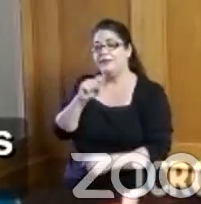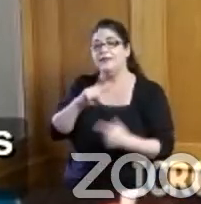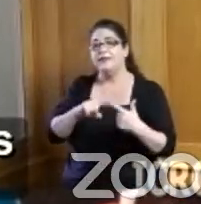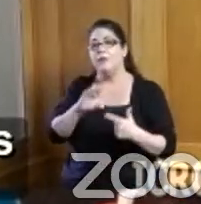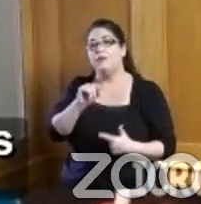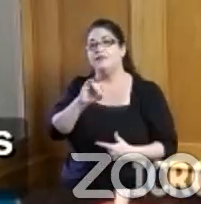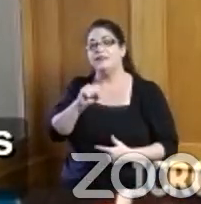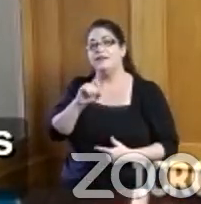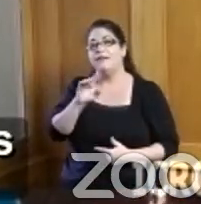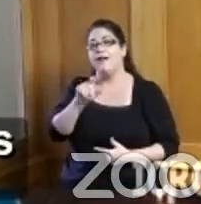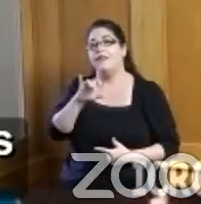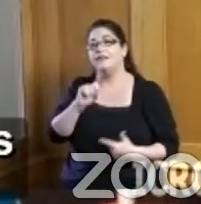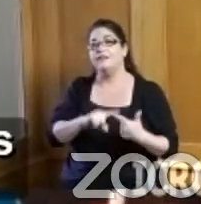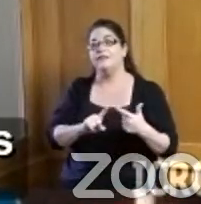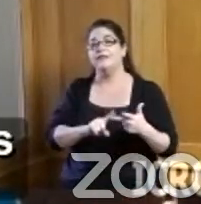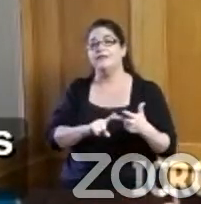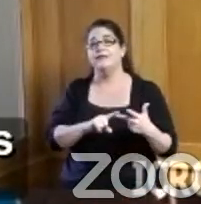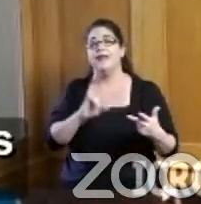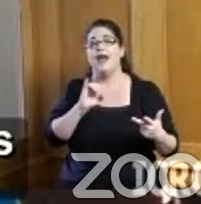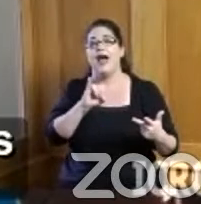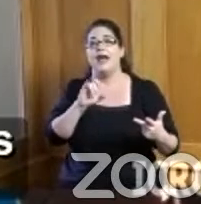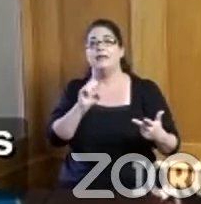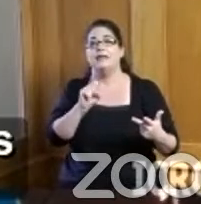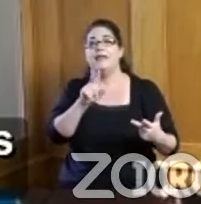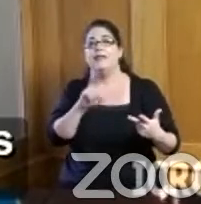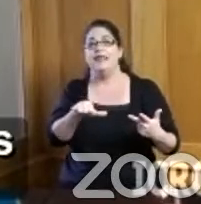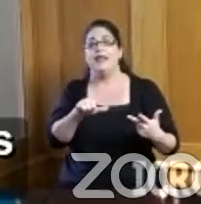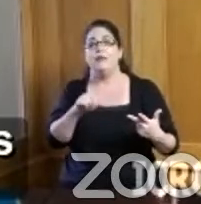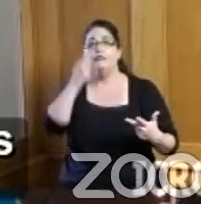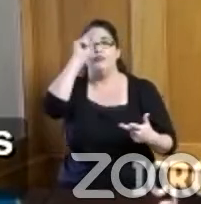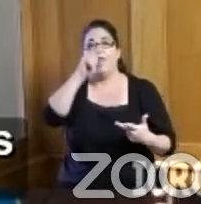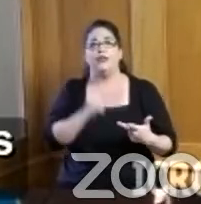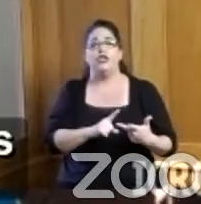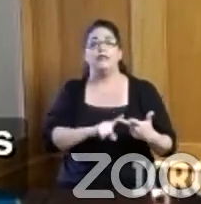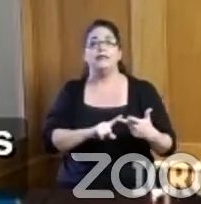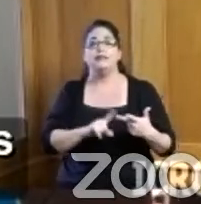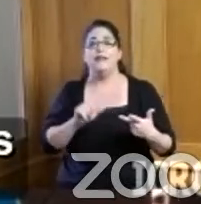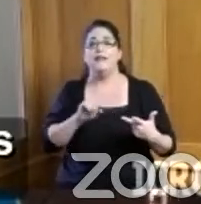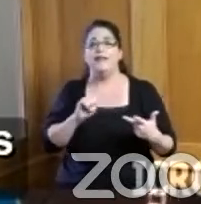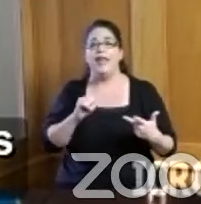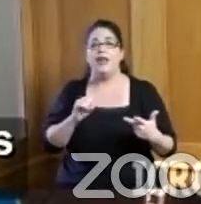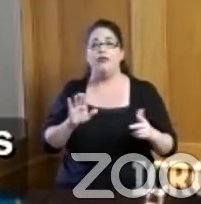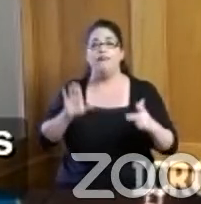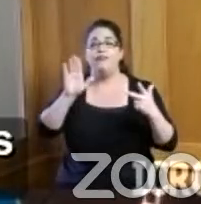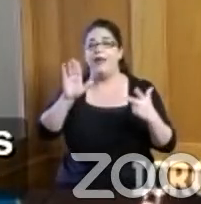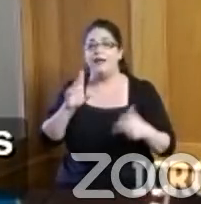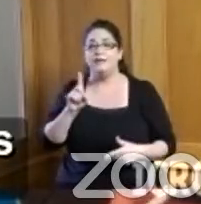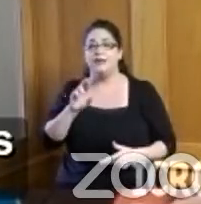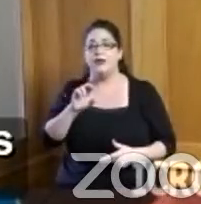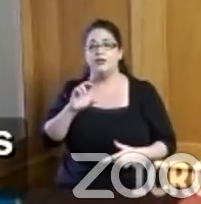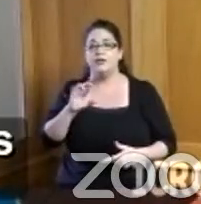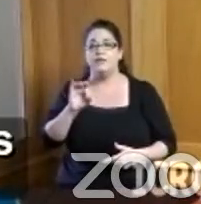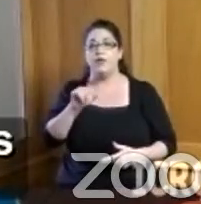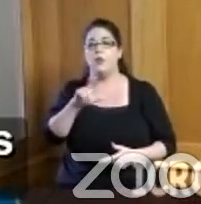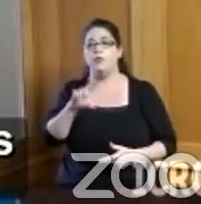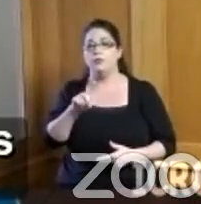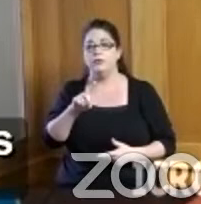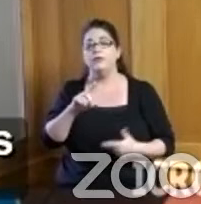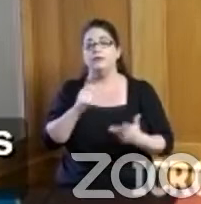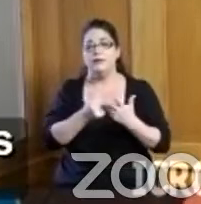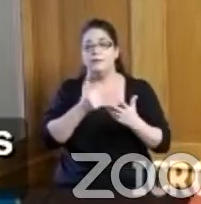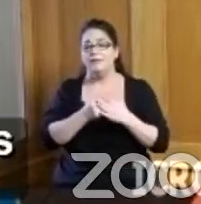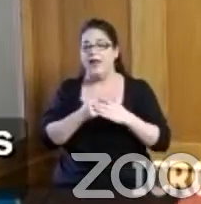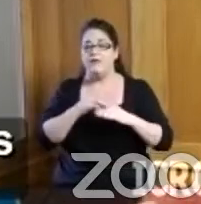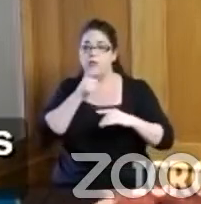Collins, the Isley Brothers, as well as the late, great Dr. Charles Fode as our founding inductee.